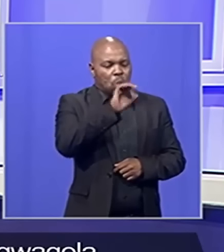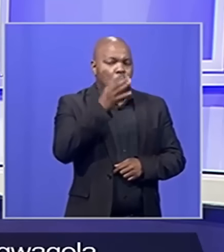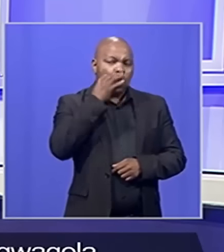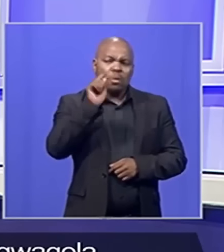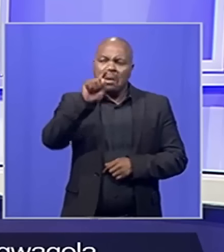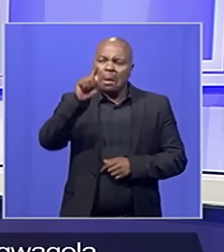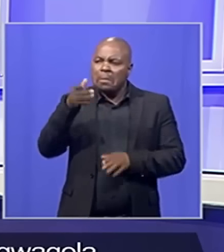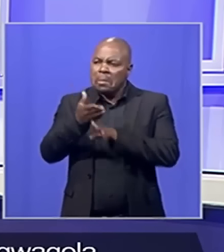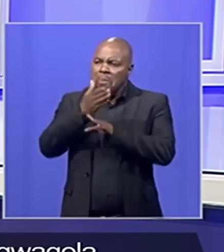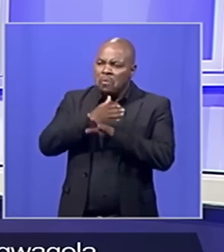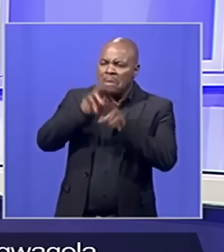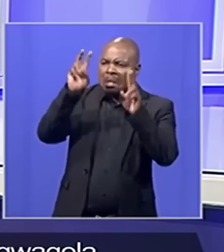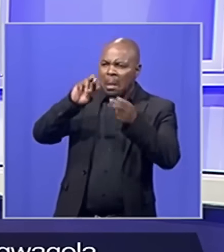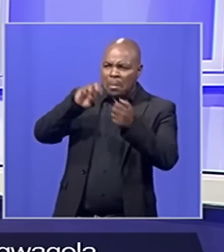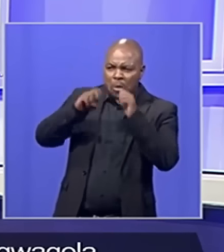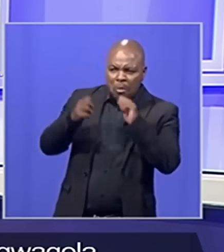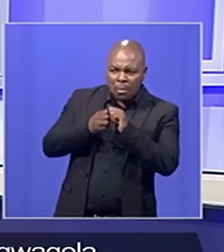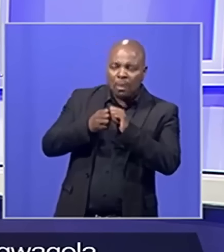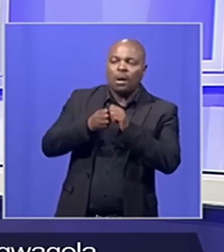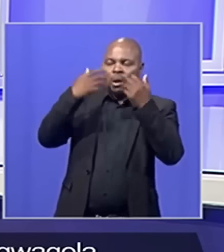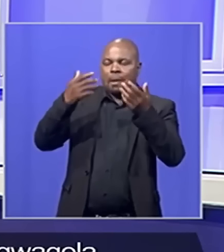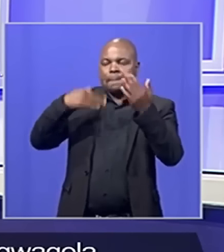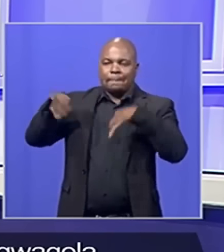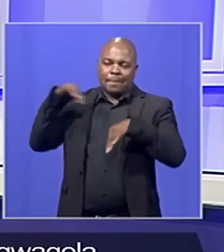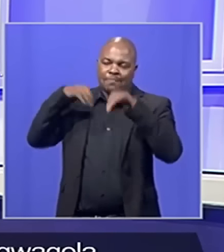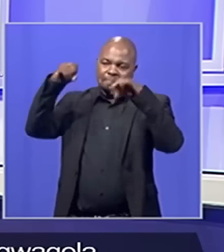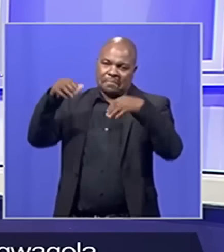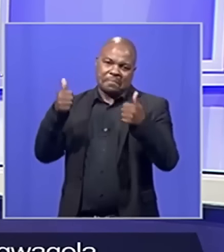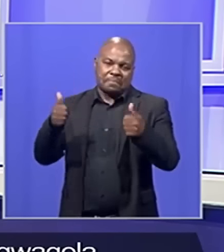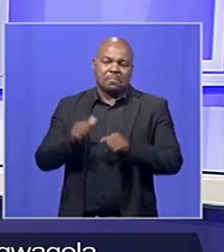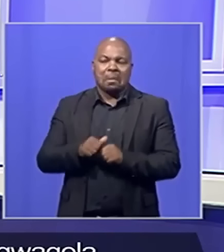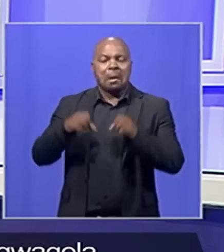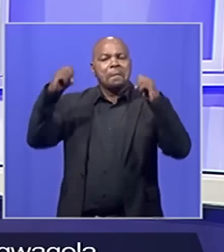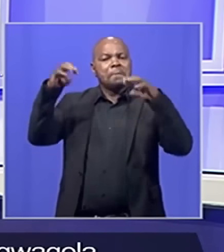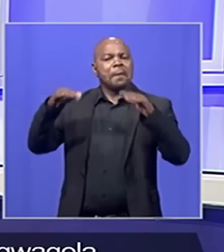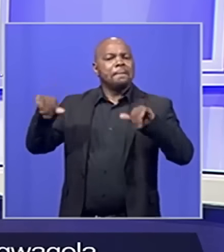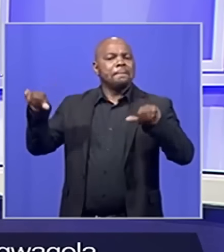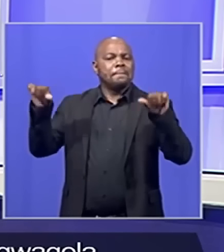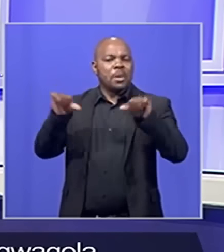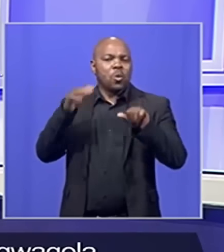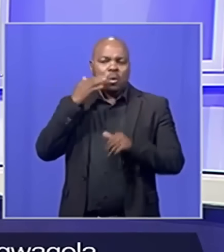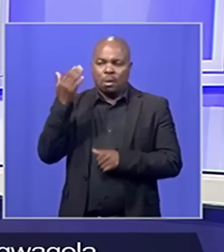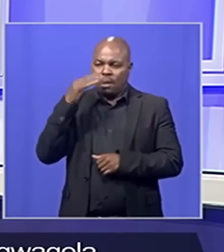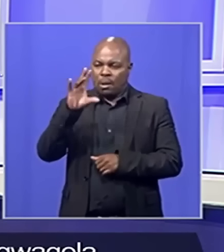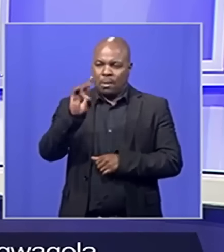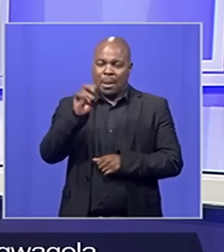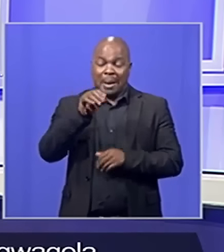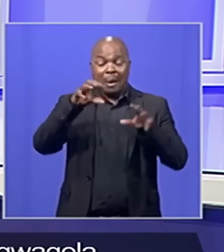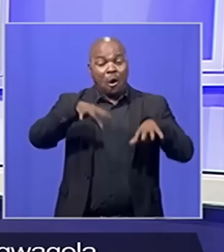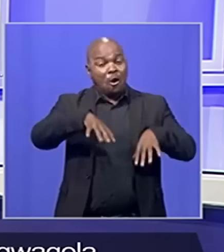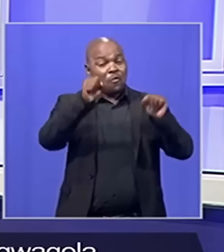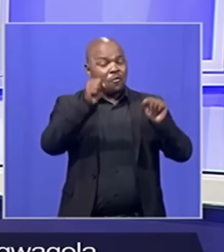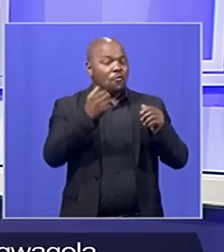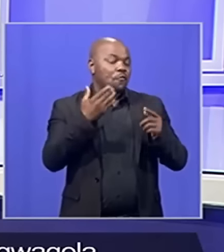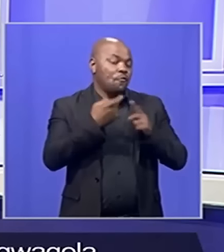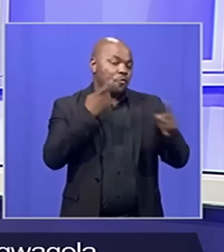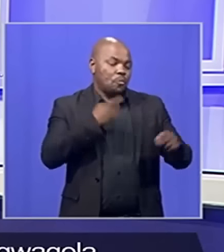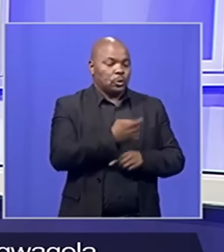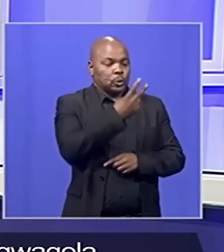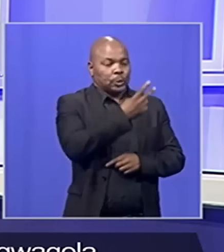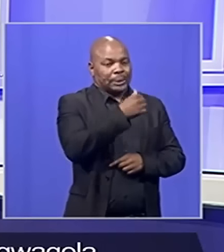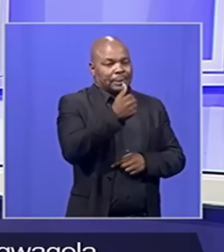a itemogetšego kgaotšo matšatši a mmalwa kabo e bušeditšwe sekeng ka laboraro morago ga kgaotšo go thoma ka la 26 kgweding